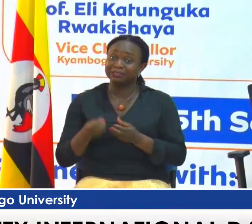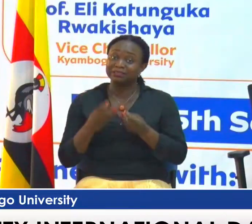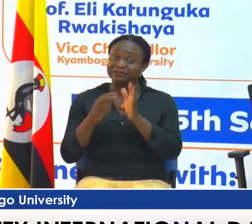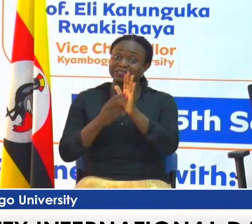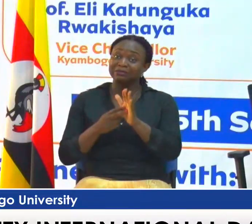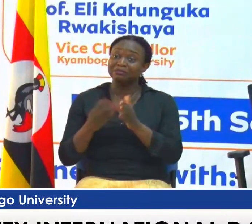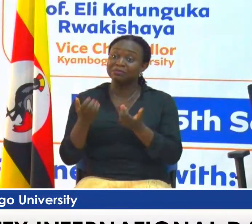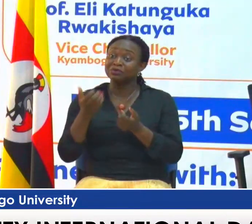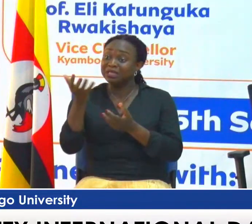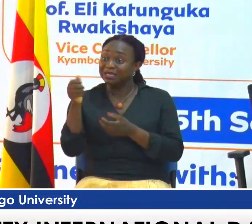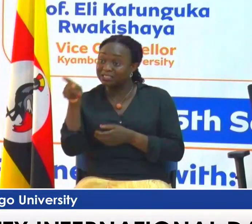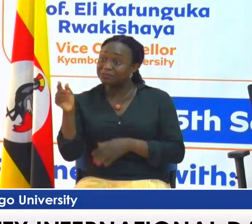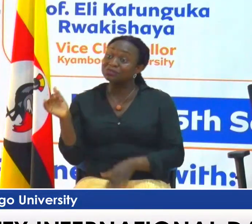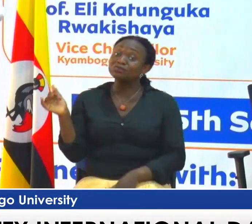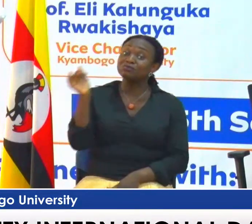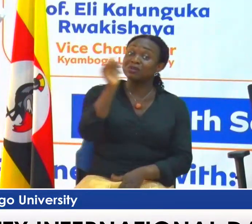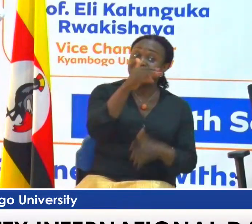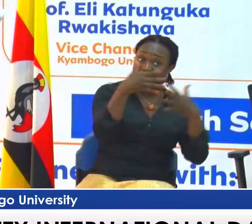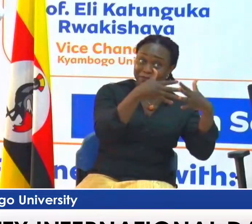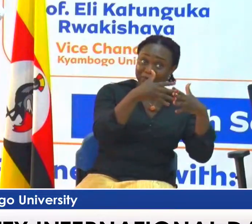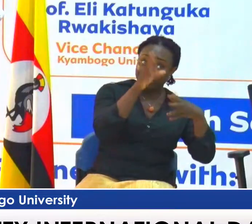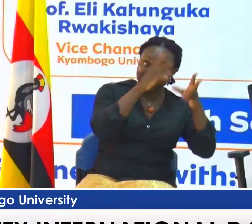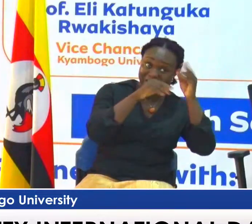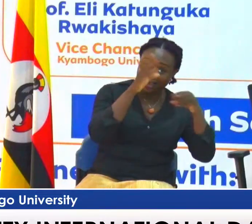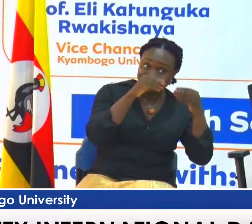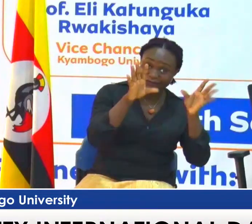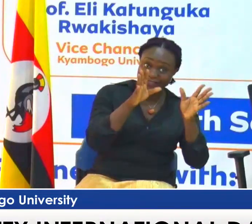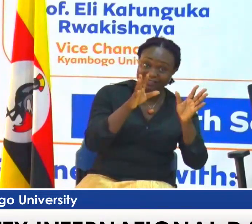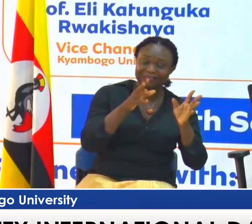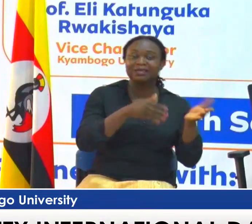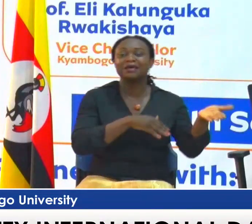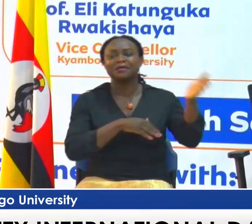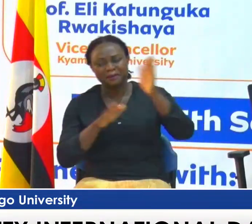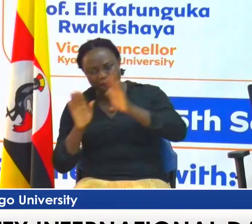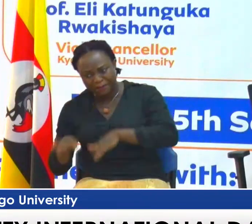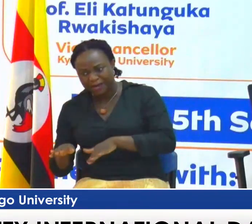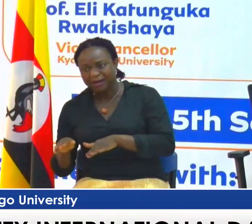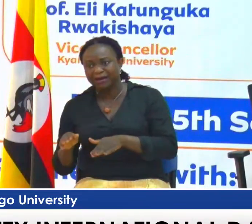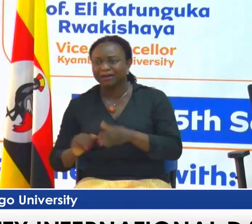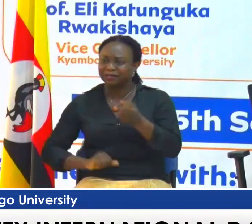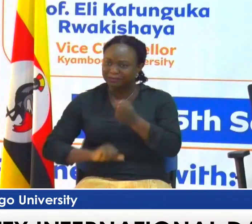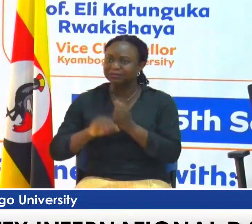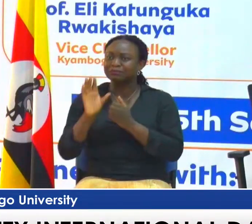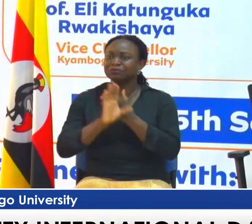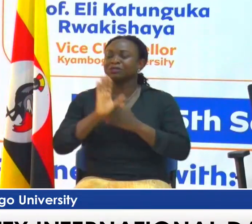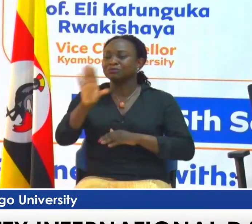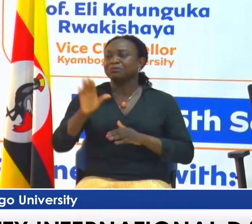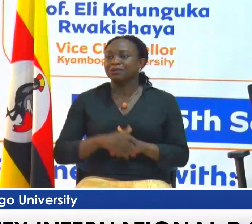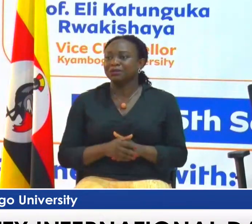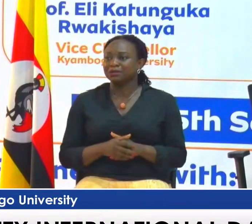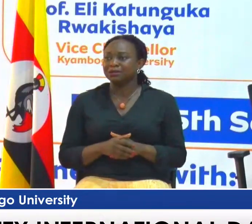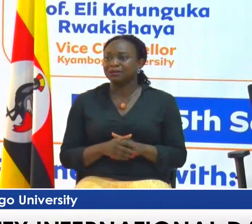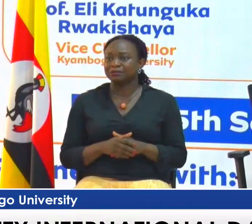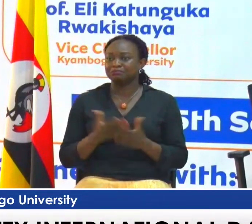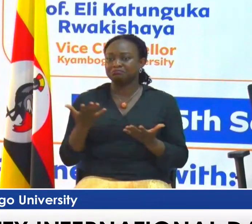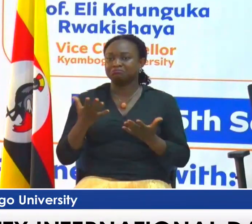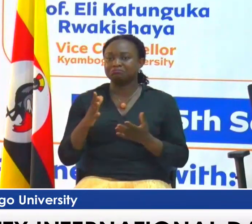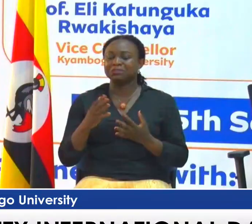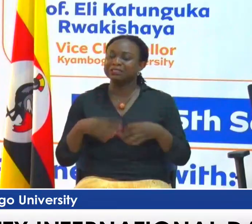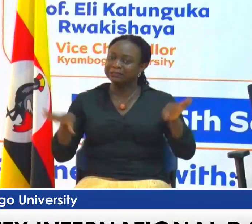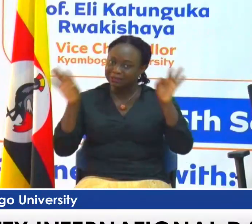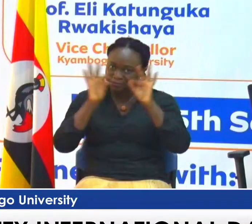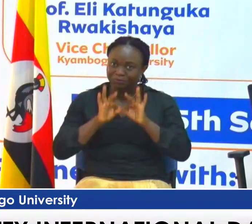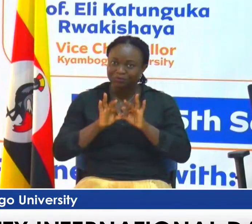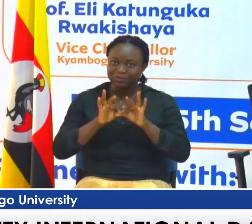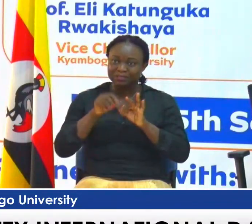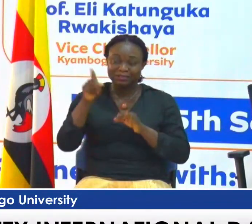to go to the United States, study, get the expertise, and come back and contribute to your nation. Okay? So that's very, very important